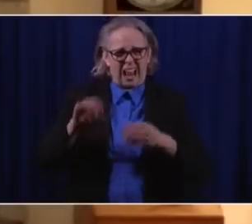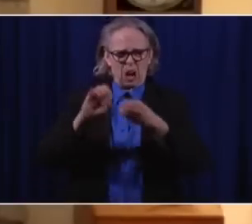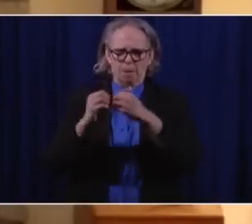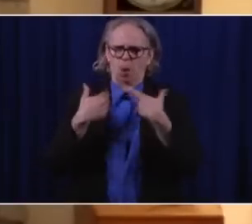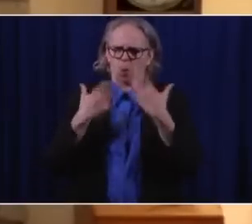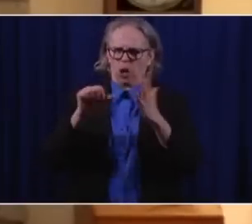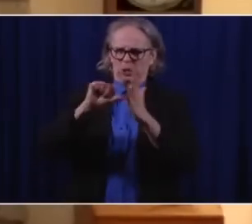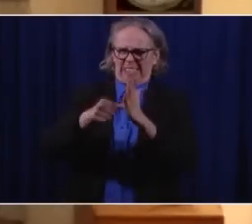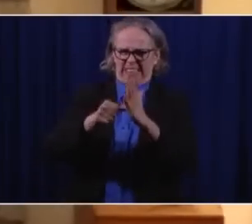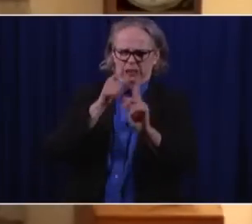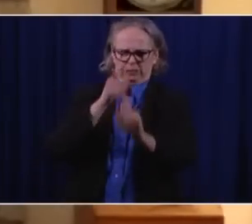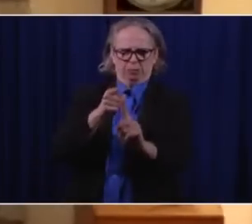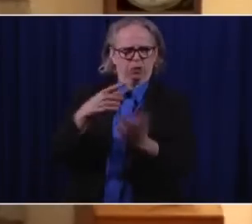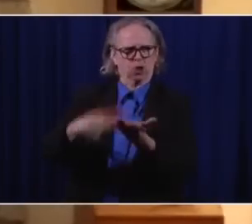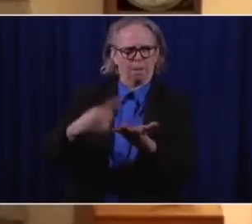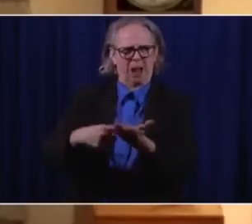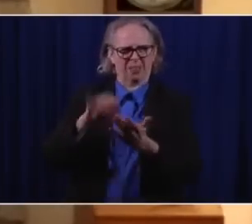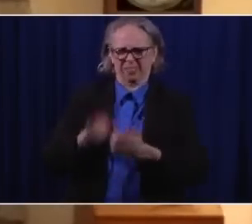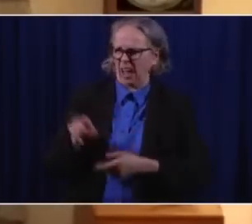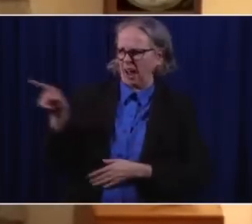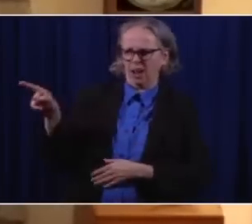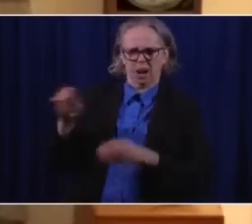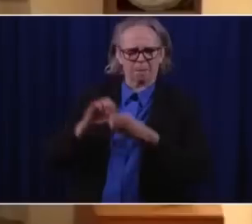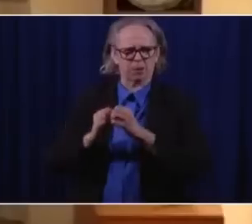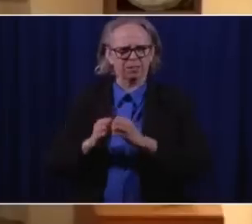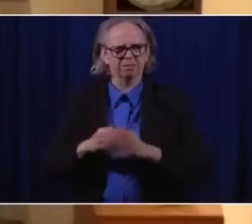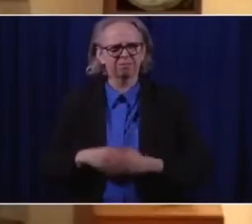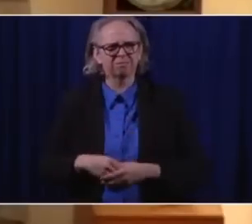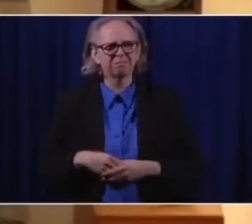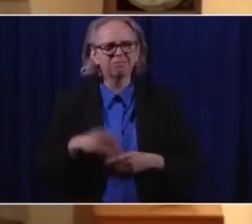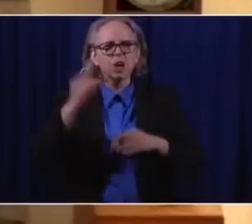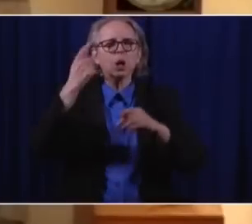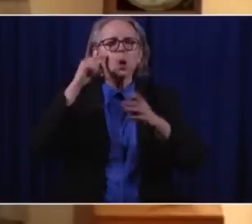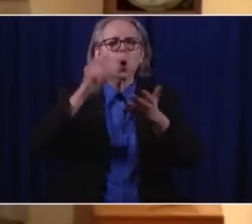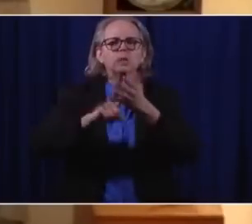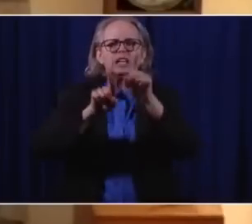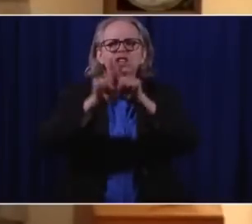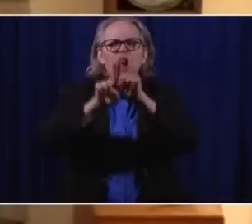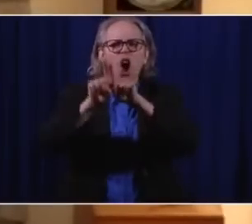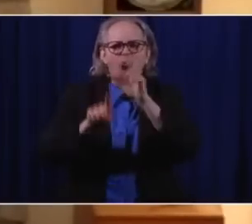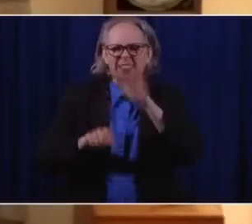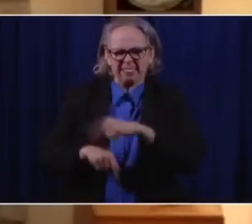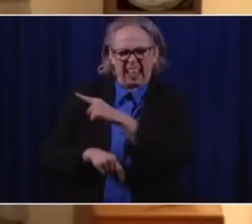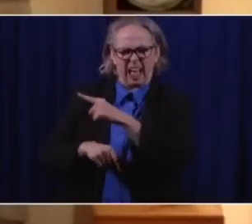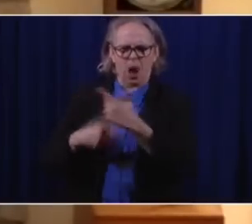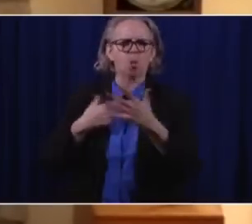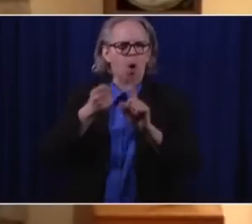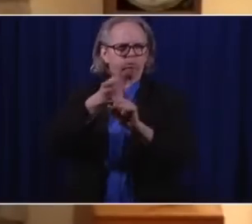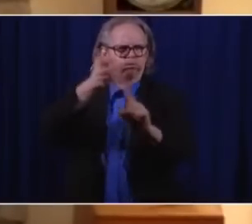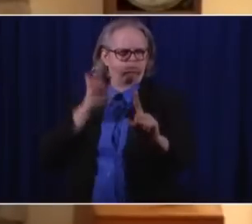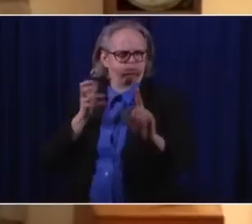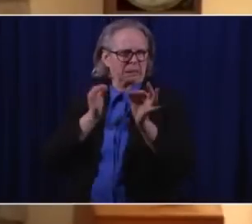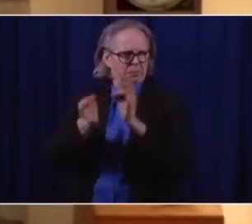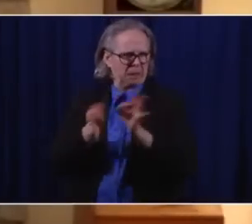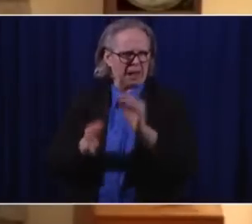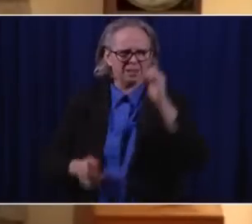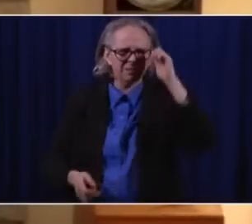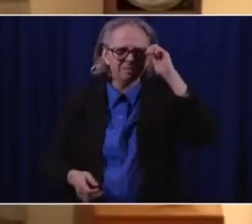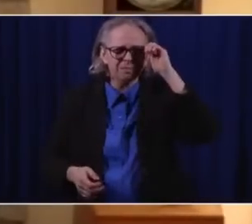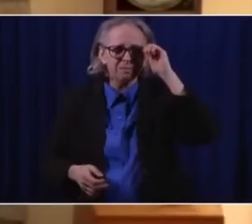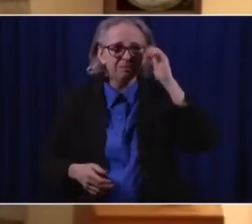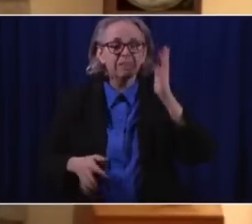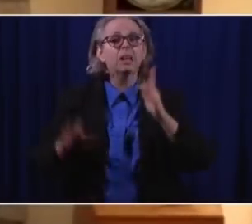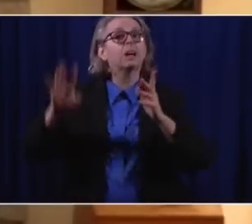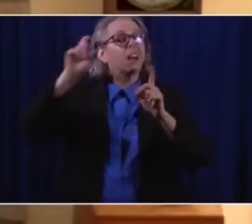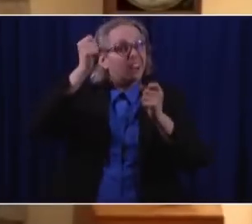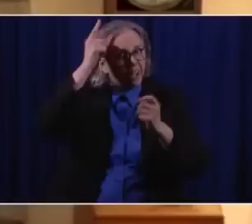Because we need an asterisk with this number. And let me explain. This is the reported number of cases. And